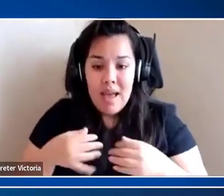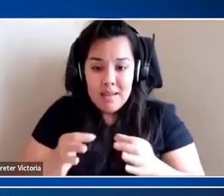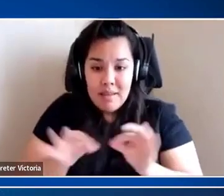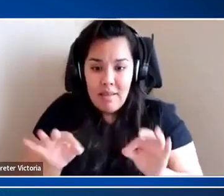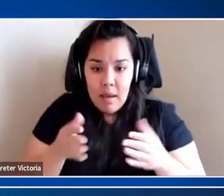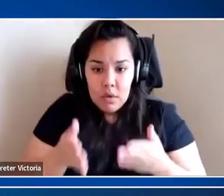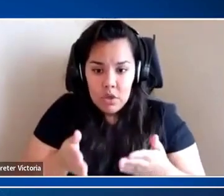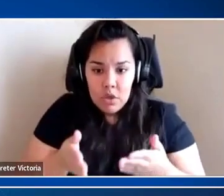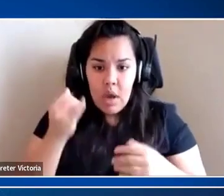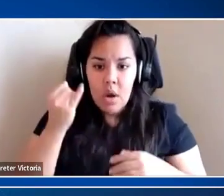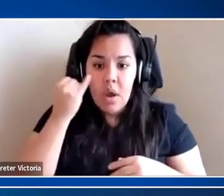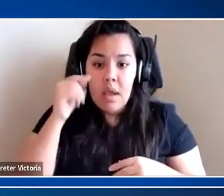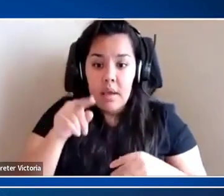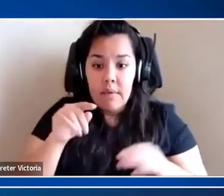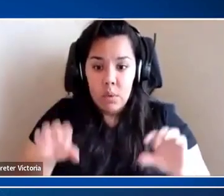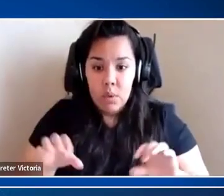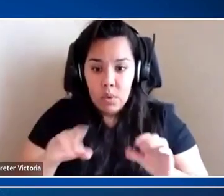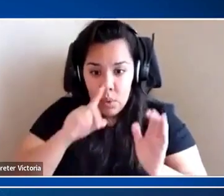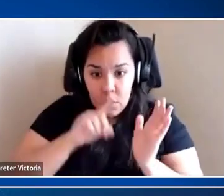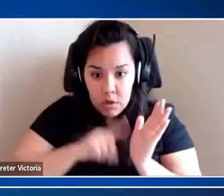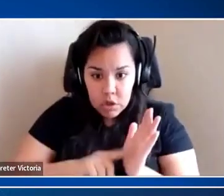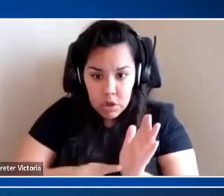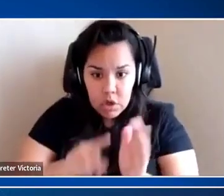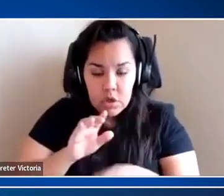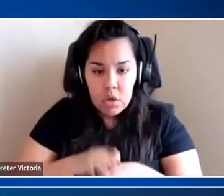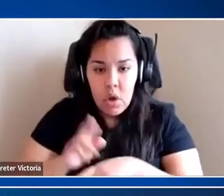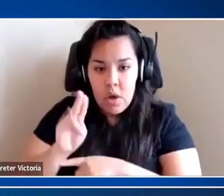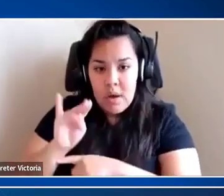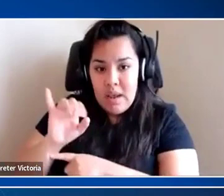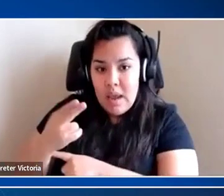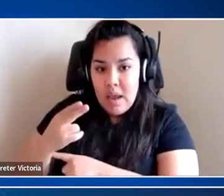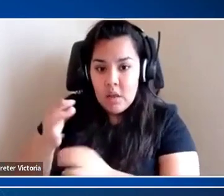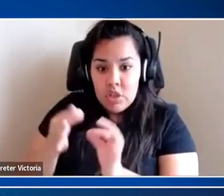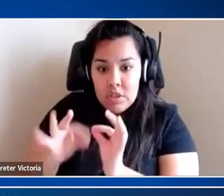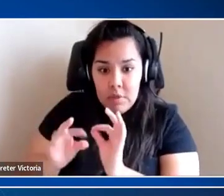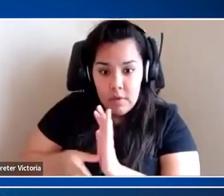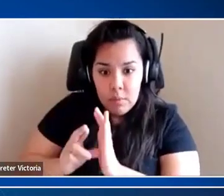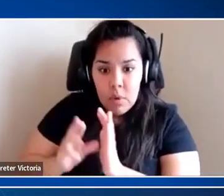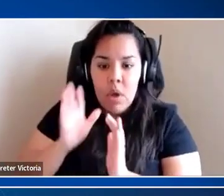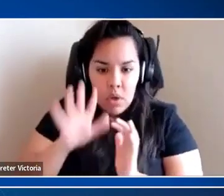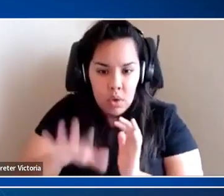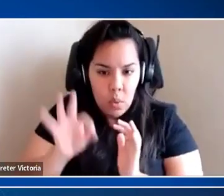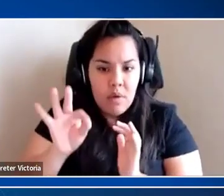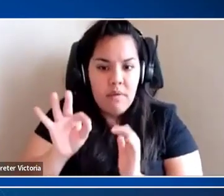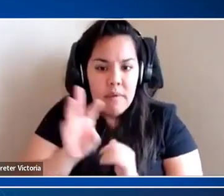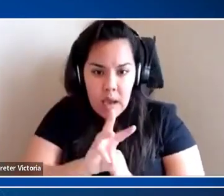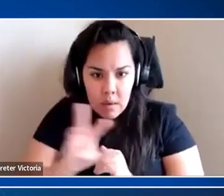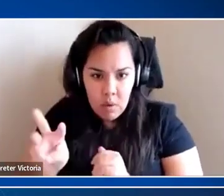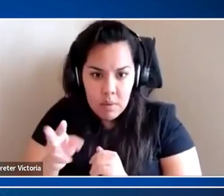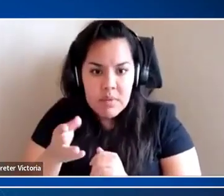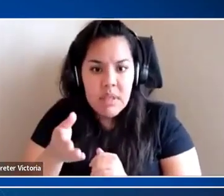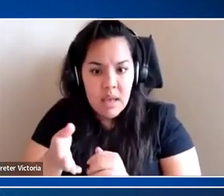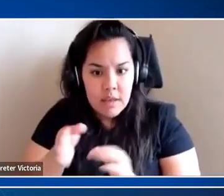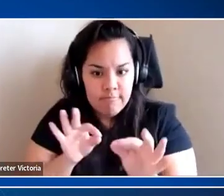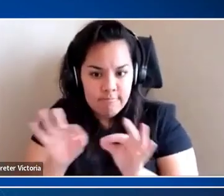on NIH Simplified Review, you'll also find websites that detail our new Simplified Review